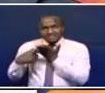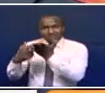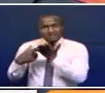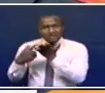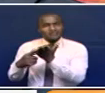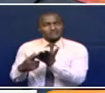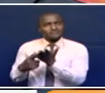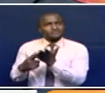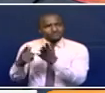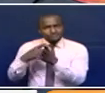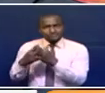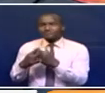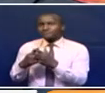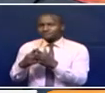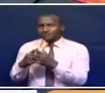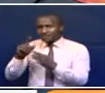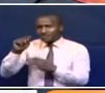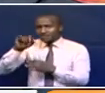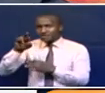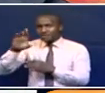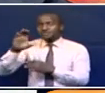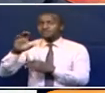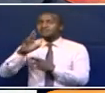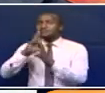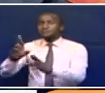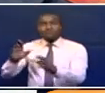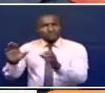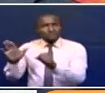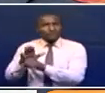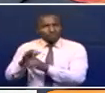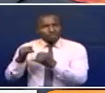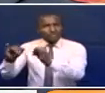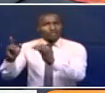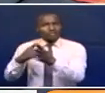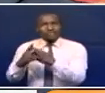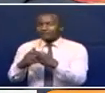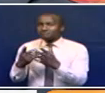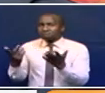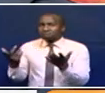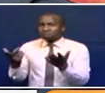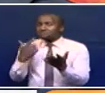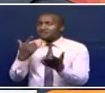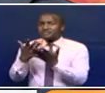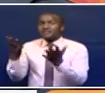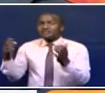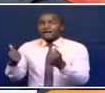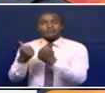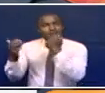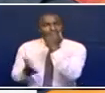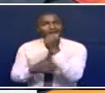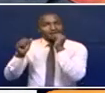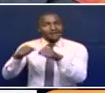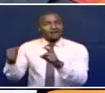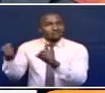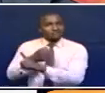and bring to full implementation the TJRC report, then they're actually saying things can go wrong again in this country